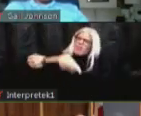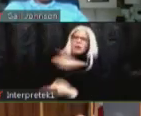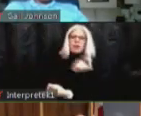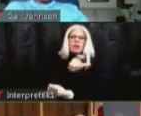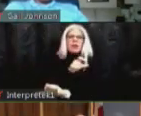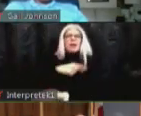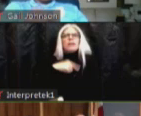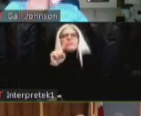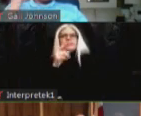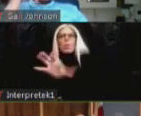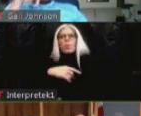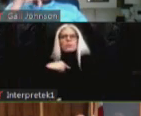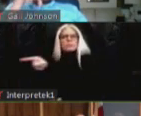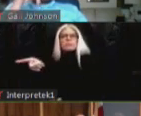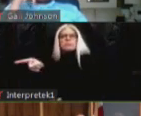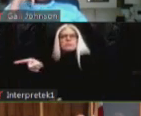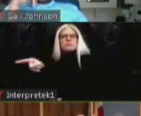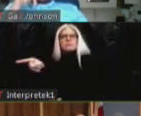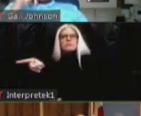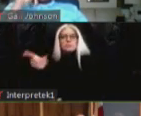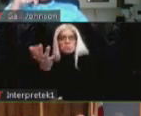don't want us to go